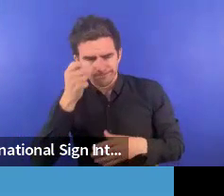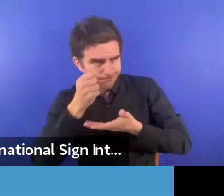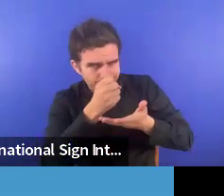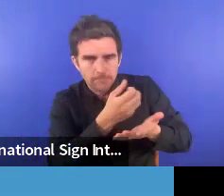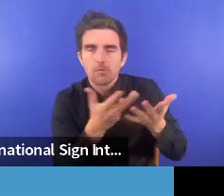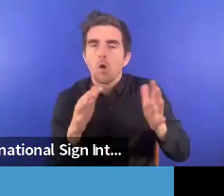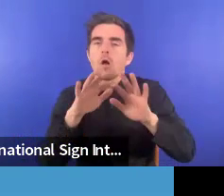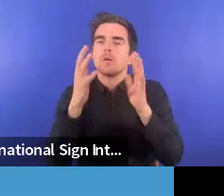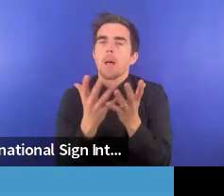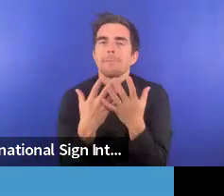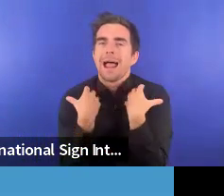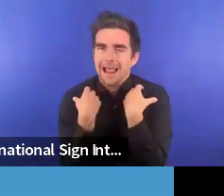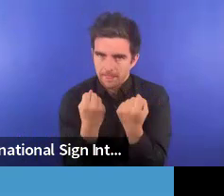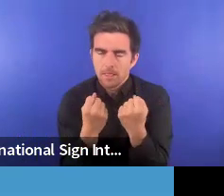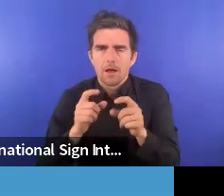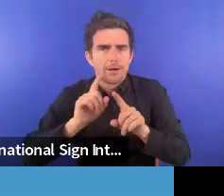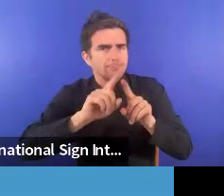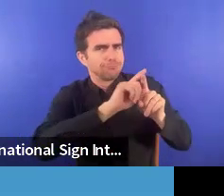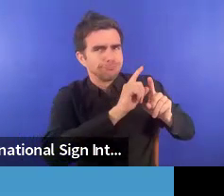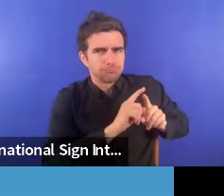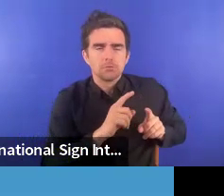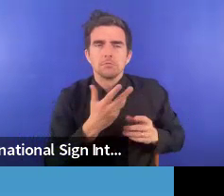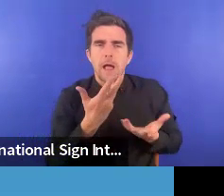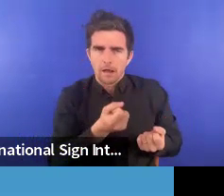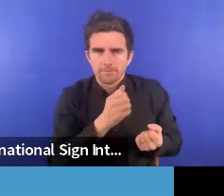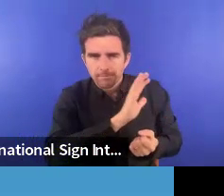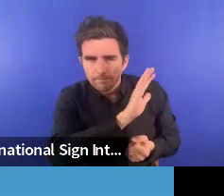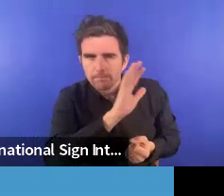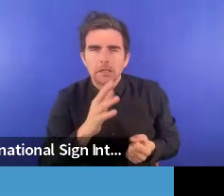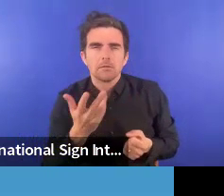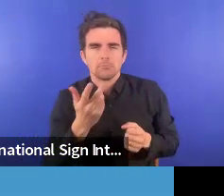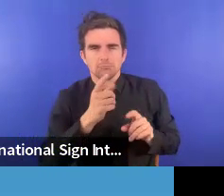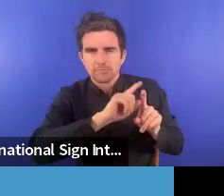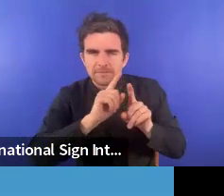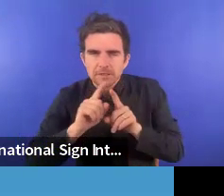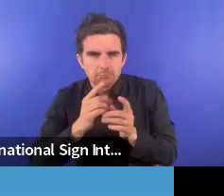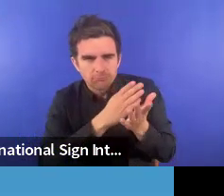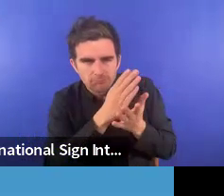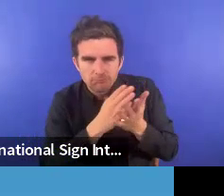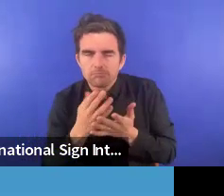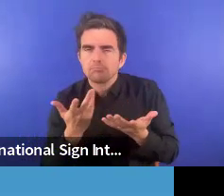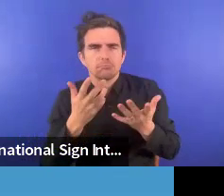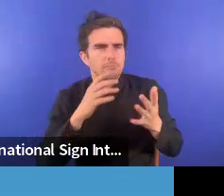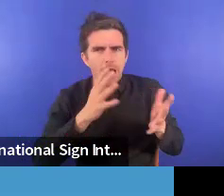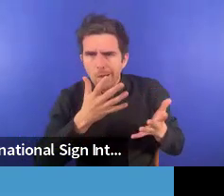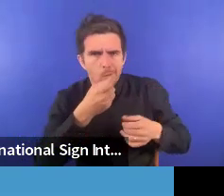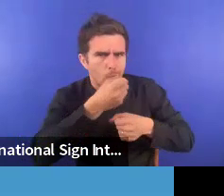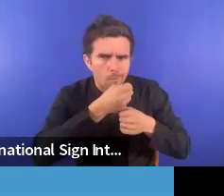health. So there is an actual season within the US government